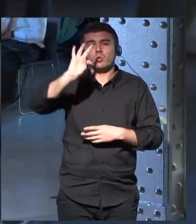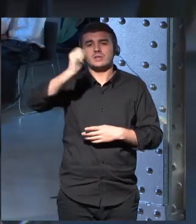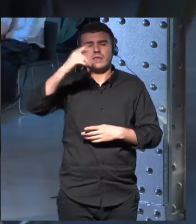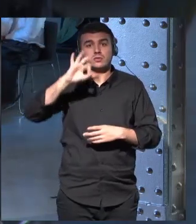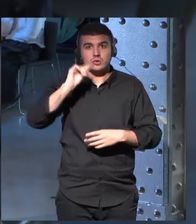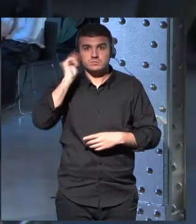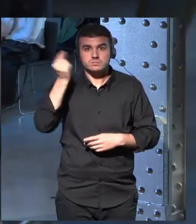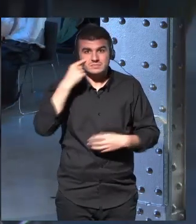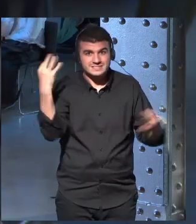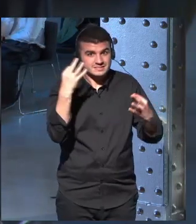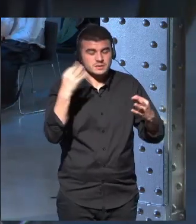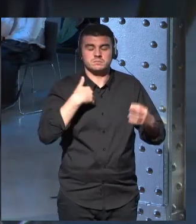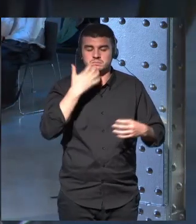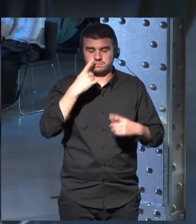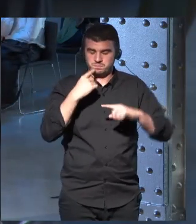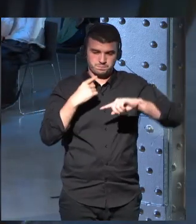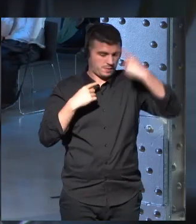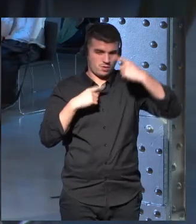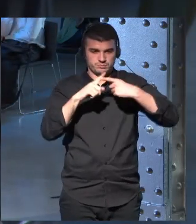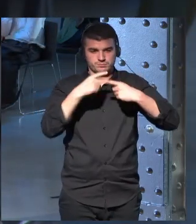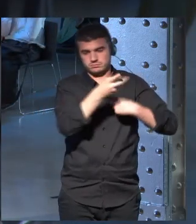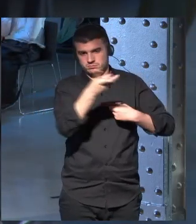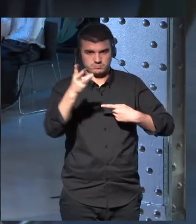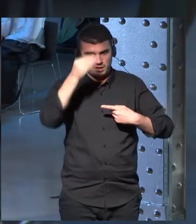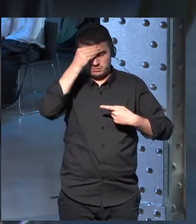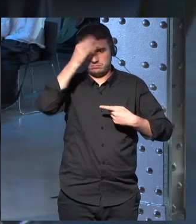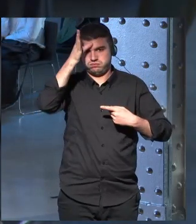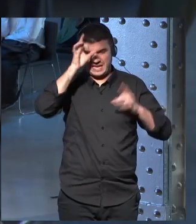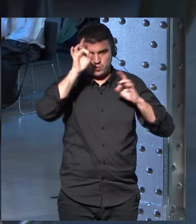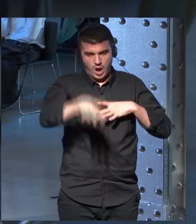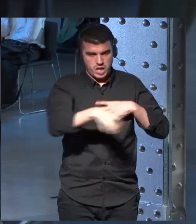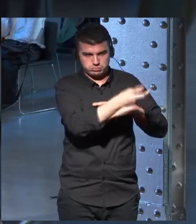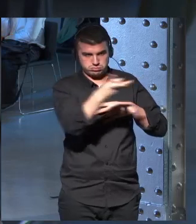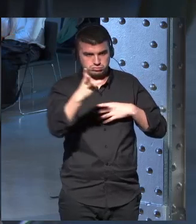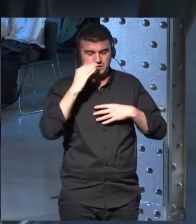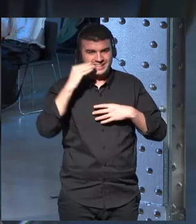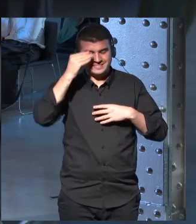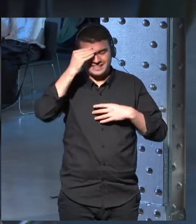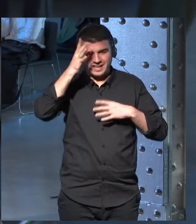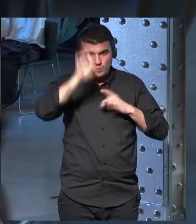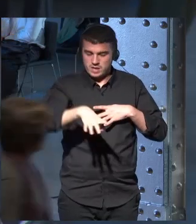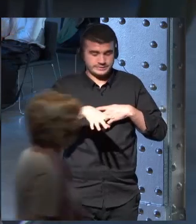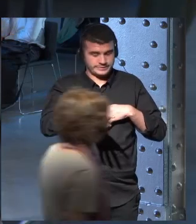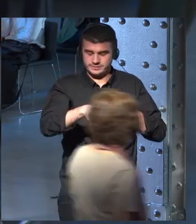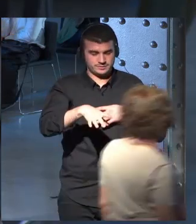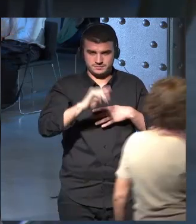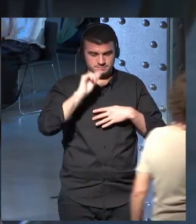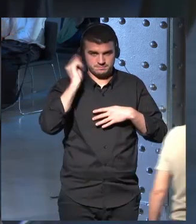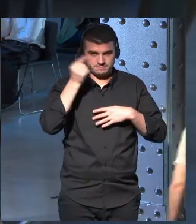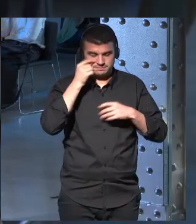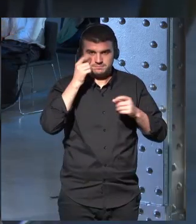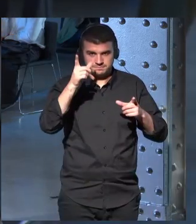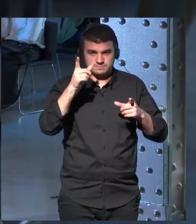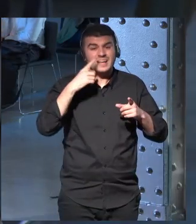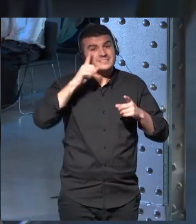these mathematicians around me, and secondly, that my mind was starting to